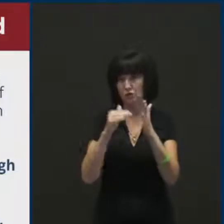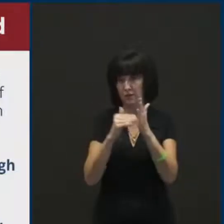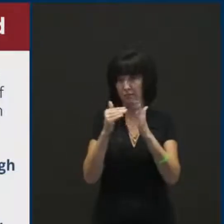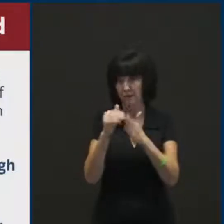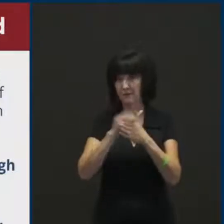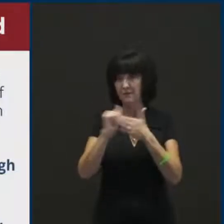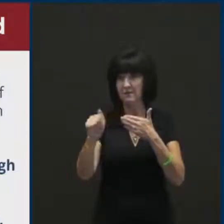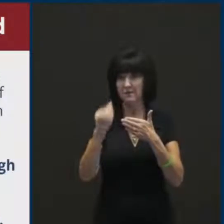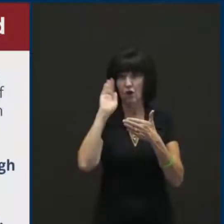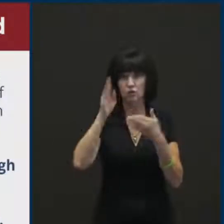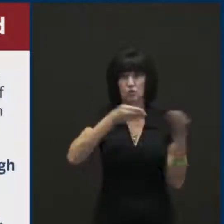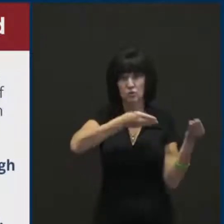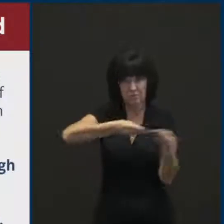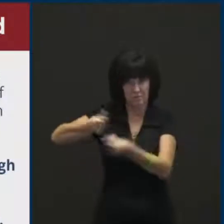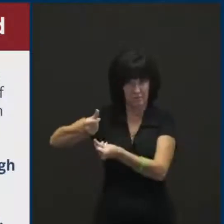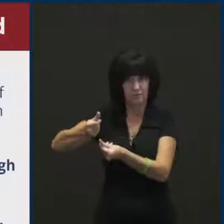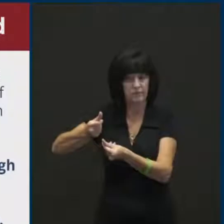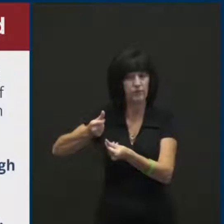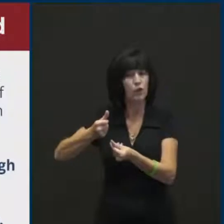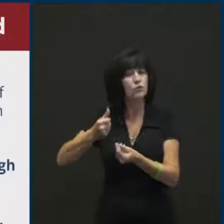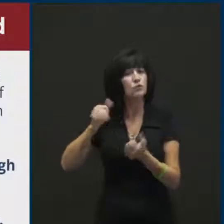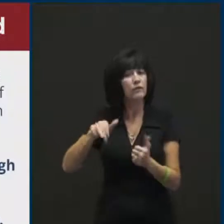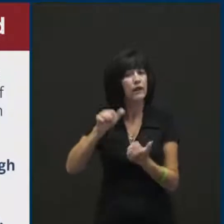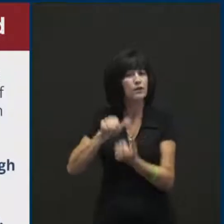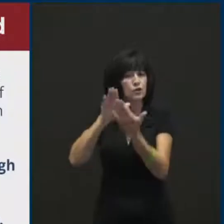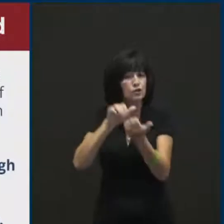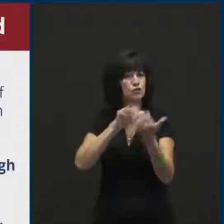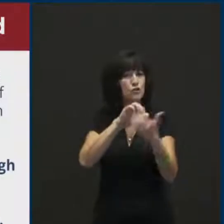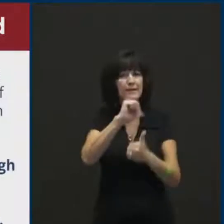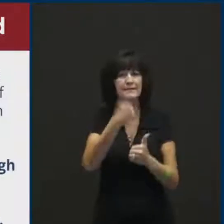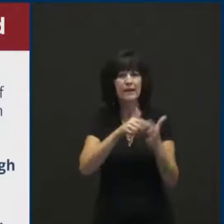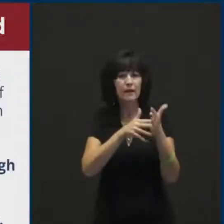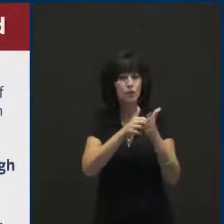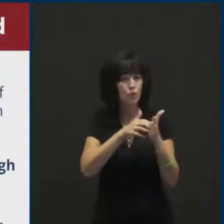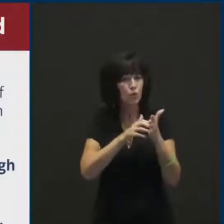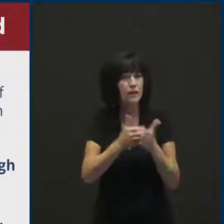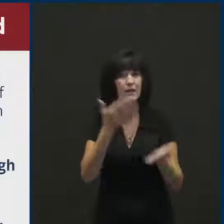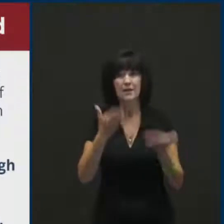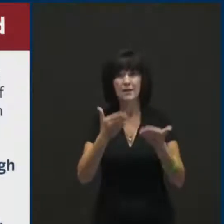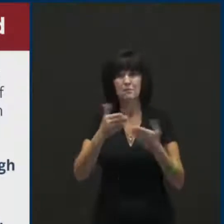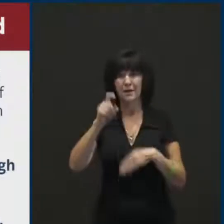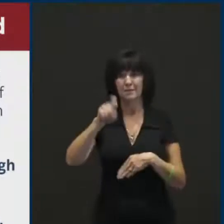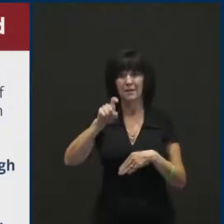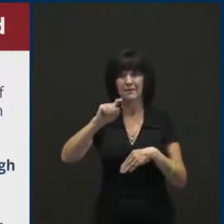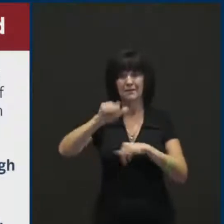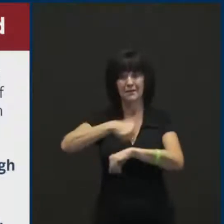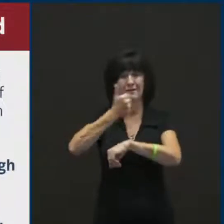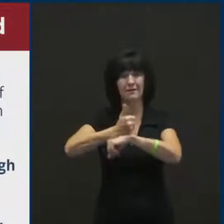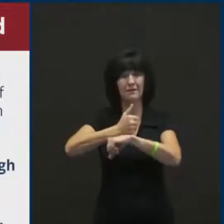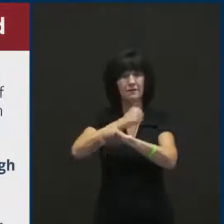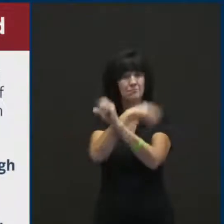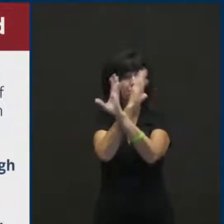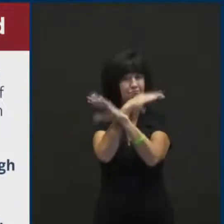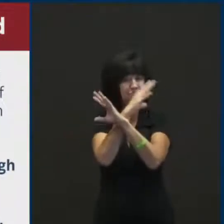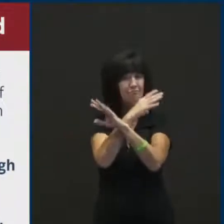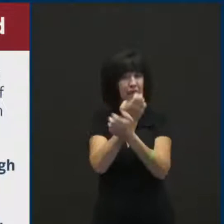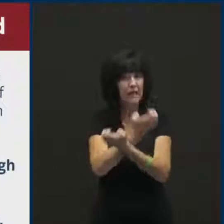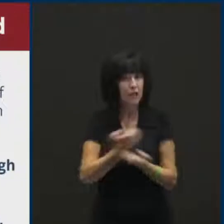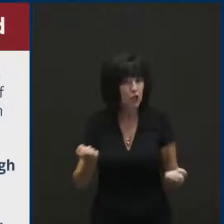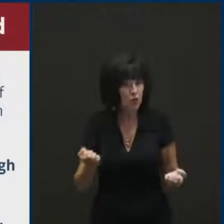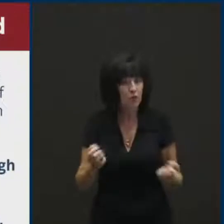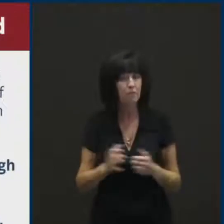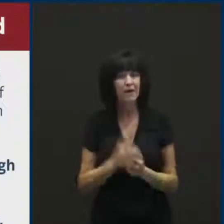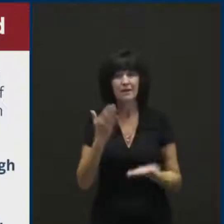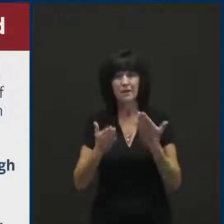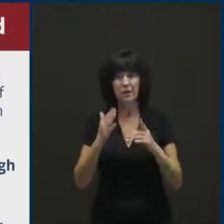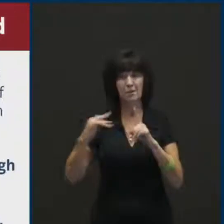to address gaps and continued needs, whether they be for telehealth equipment, personal protective equipment, environmental modifications,